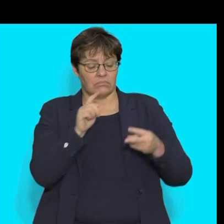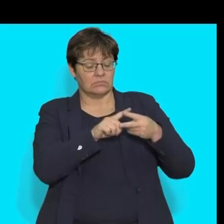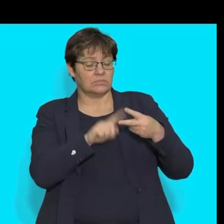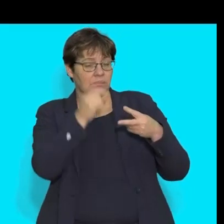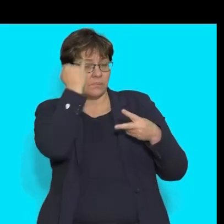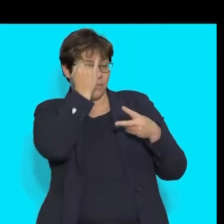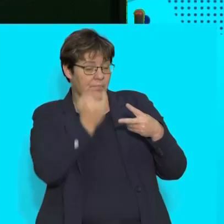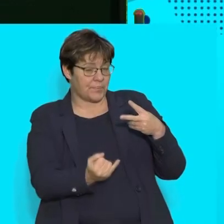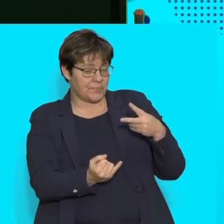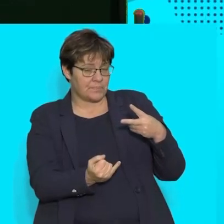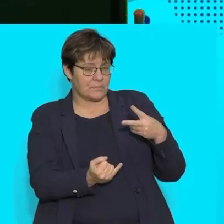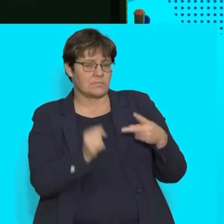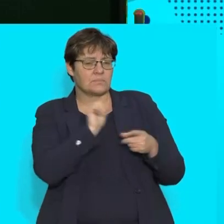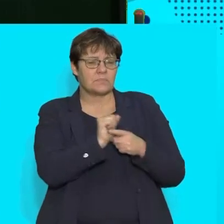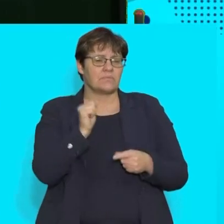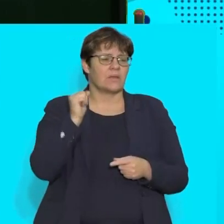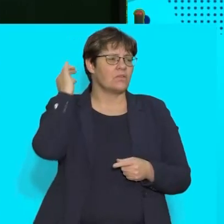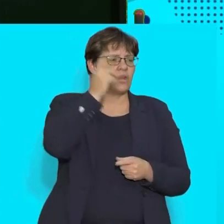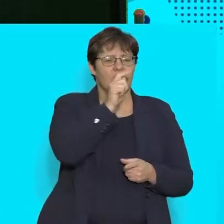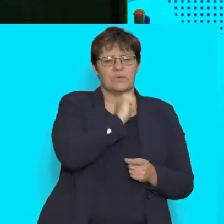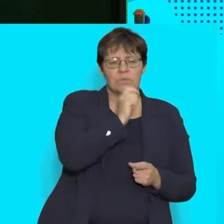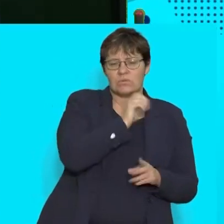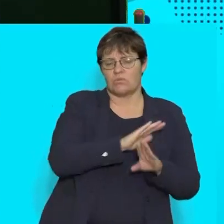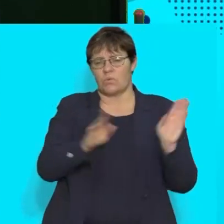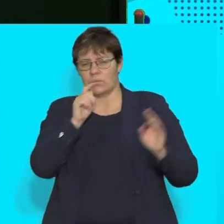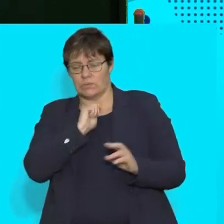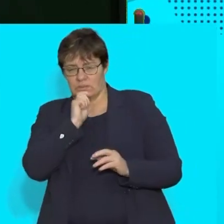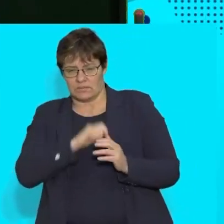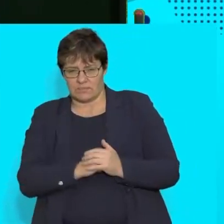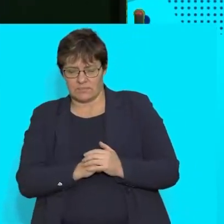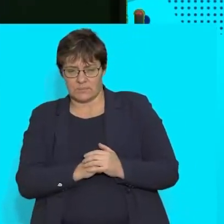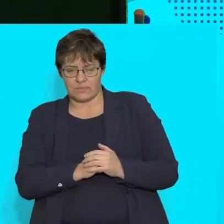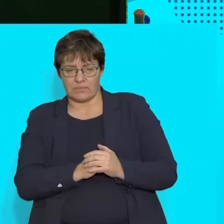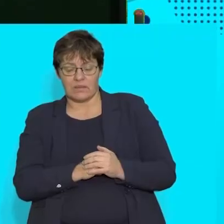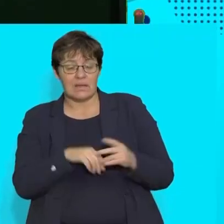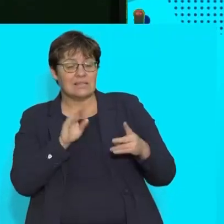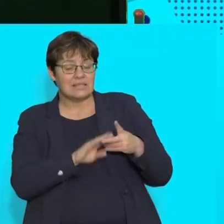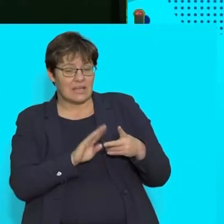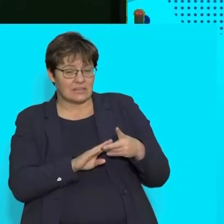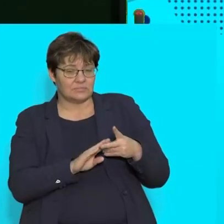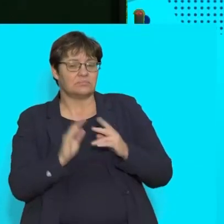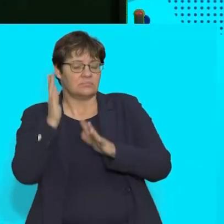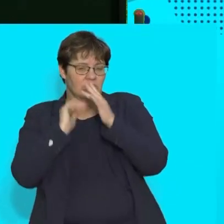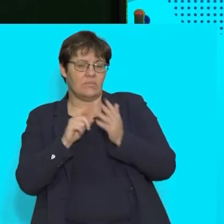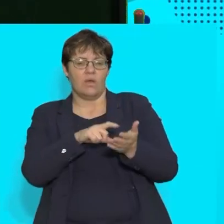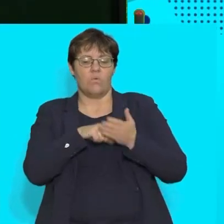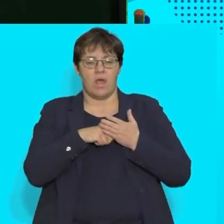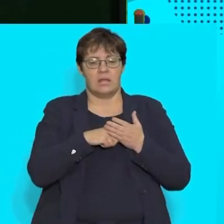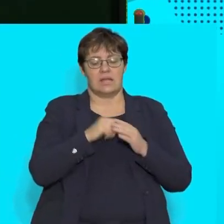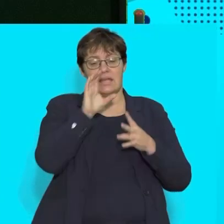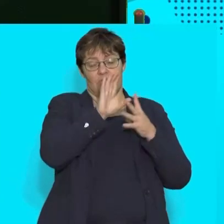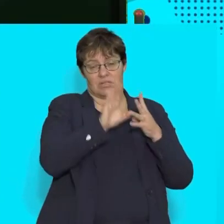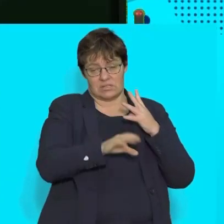ideas, we spoke about his theory of use and disuse. And secondly, the inheritance of acquired